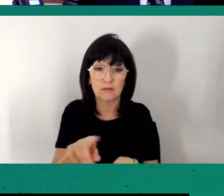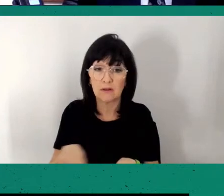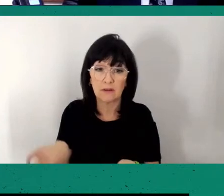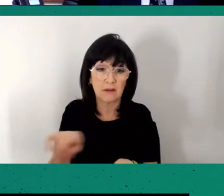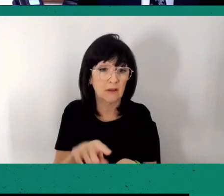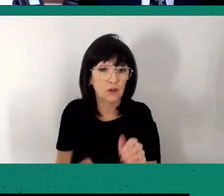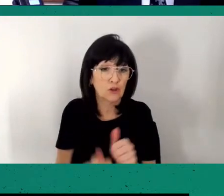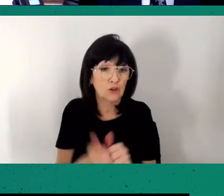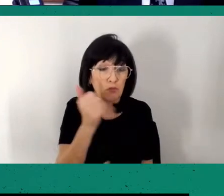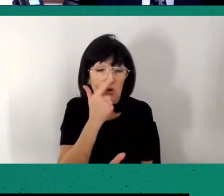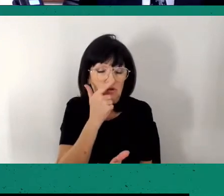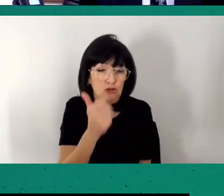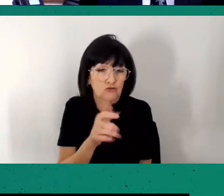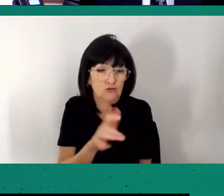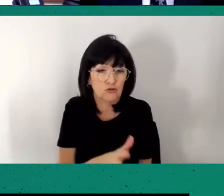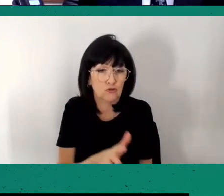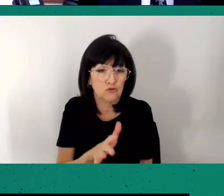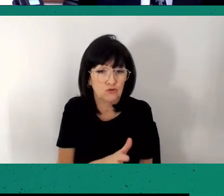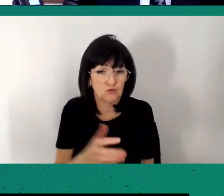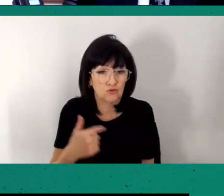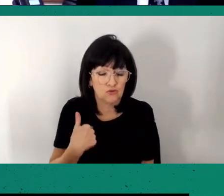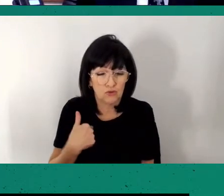have visited, he wrote.